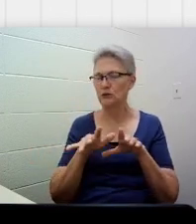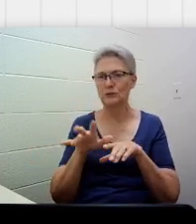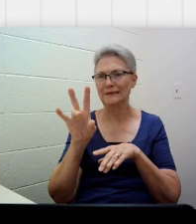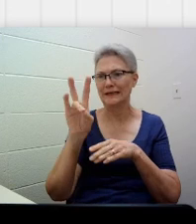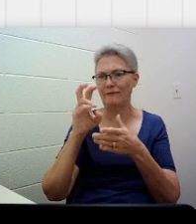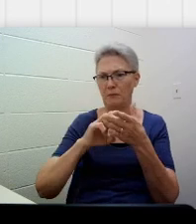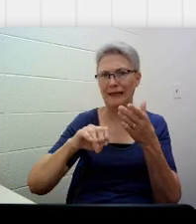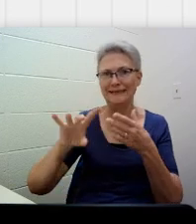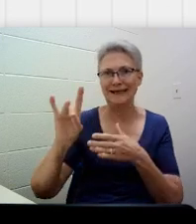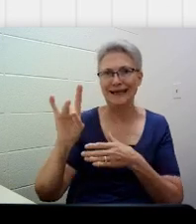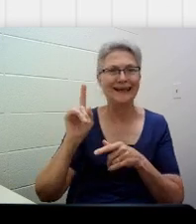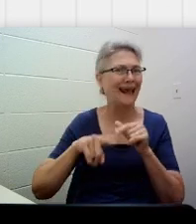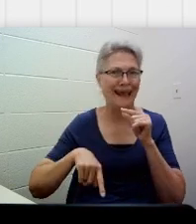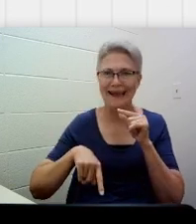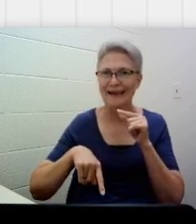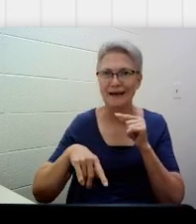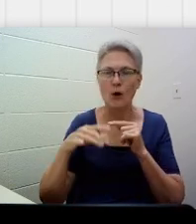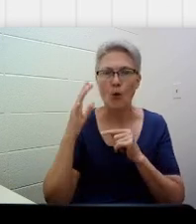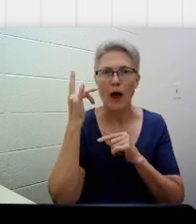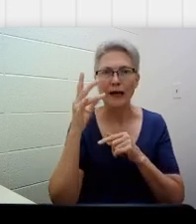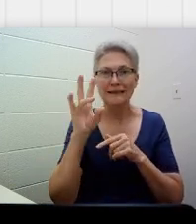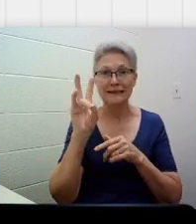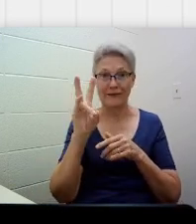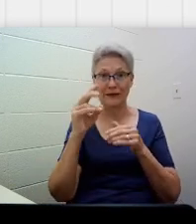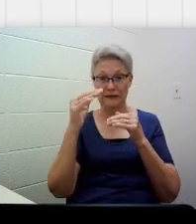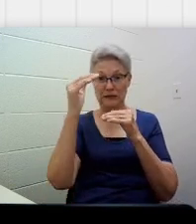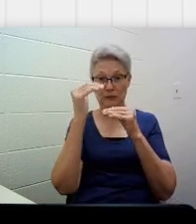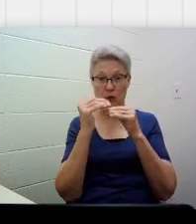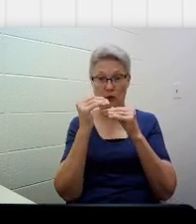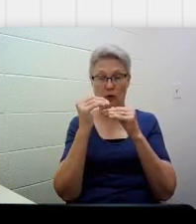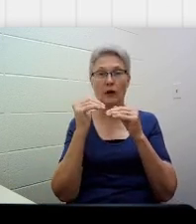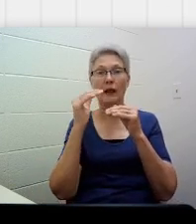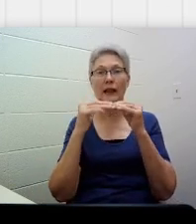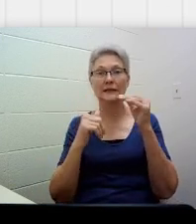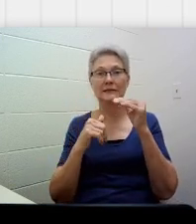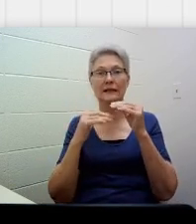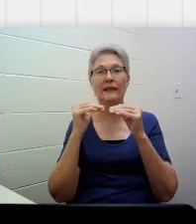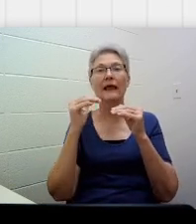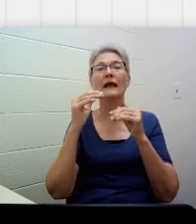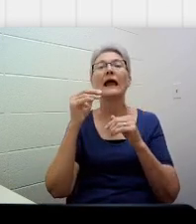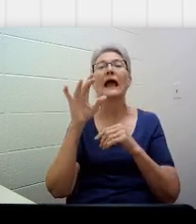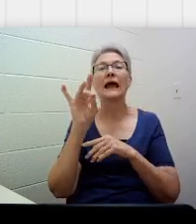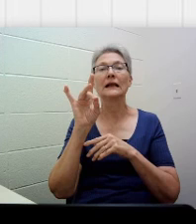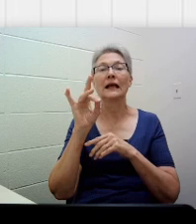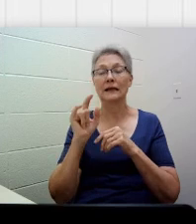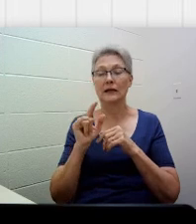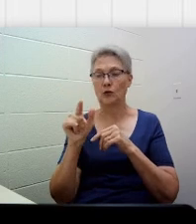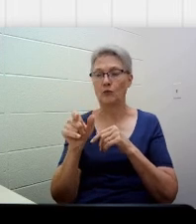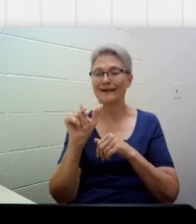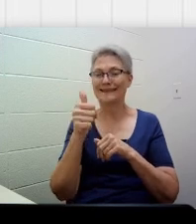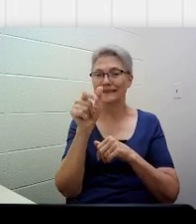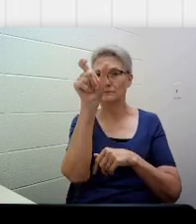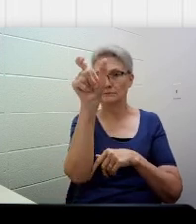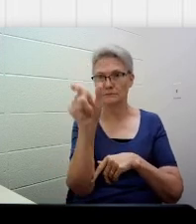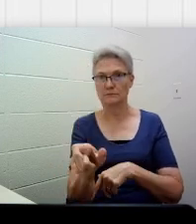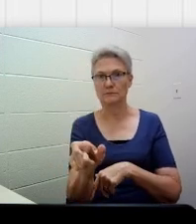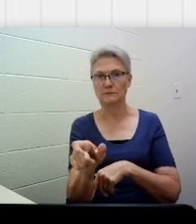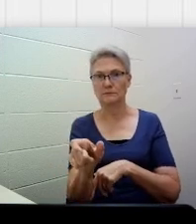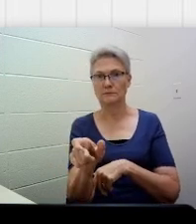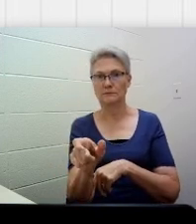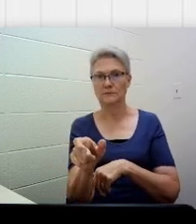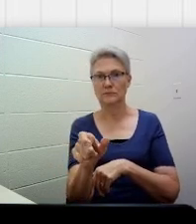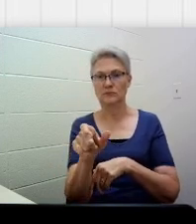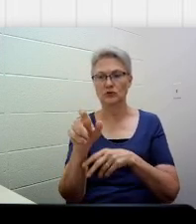7 minus 8 because 7 is smaller than 8. So I need to go into the tens place value